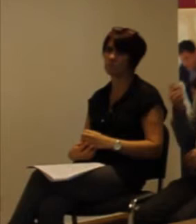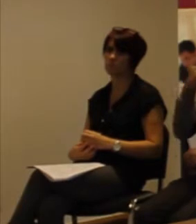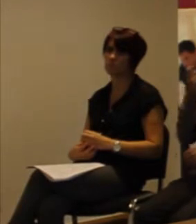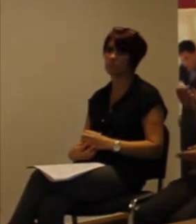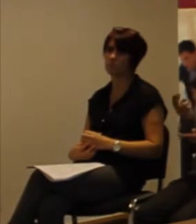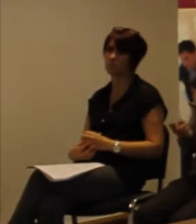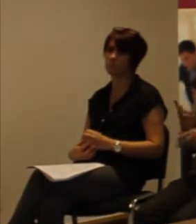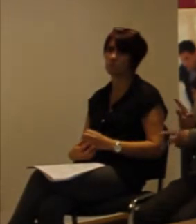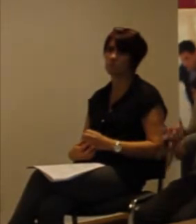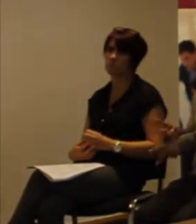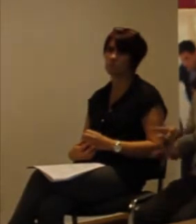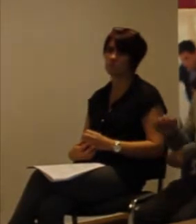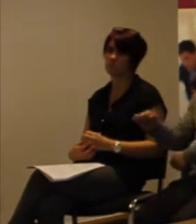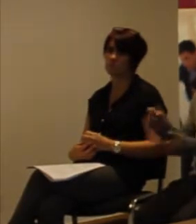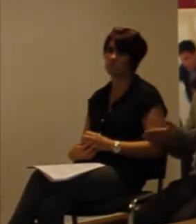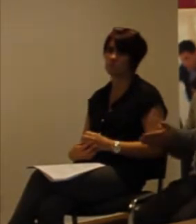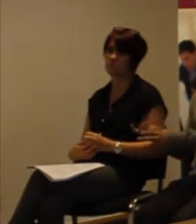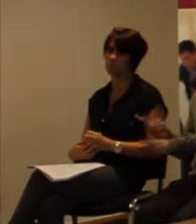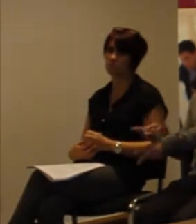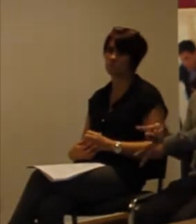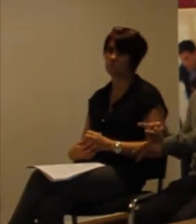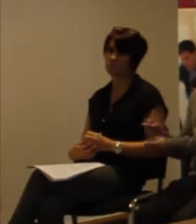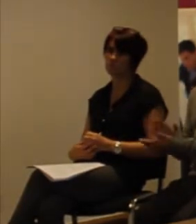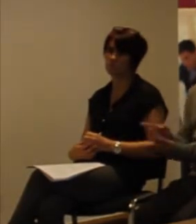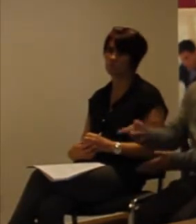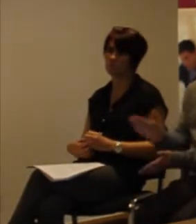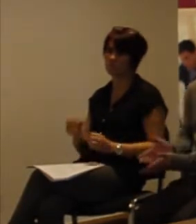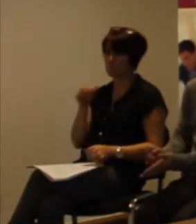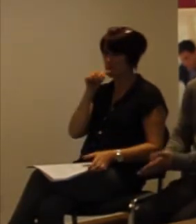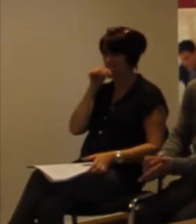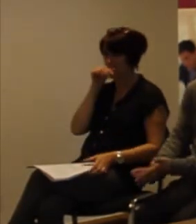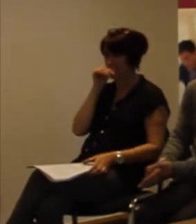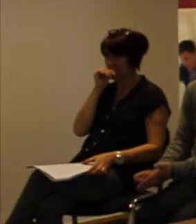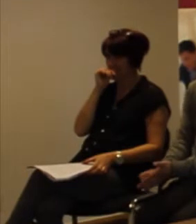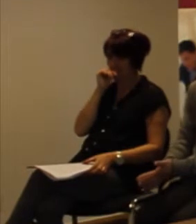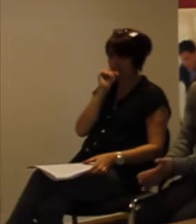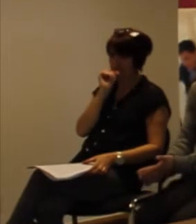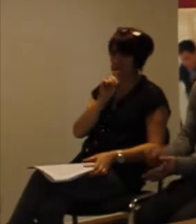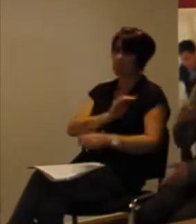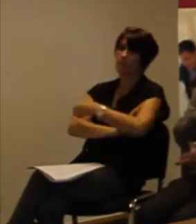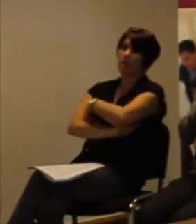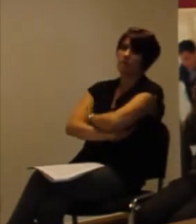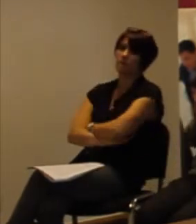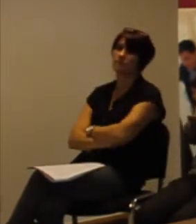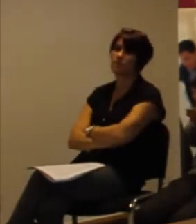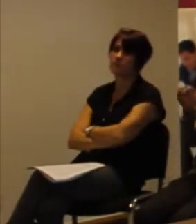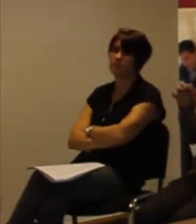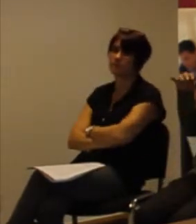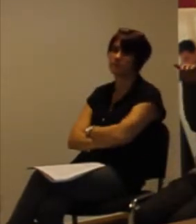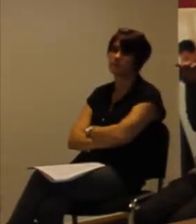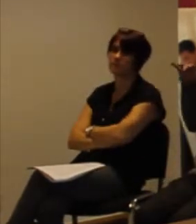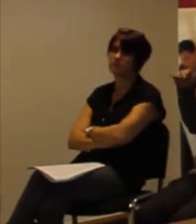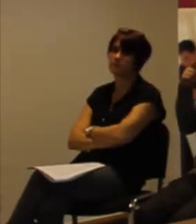that what the scribe is doing is simply scribing, rather than, I suppose it's somebody there present who can say, I stand